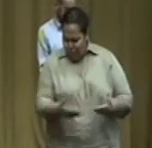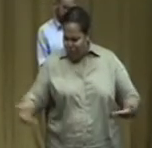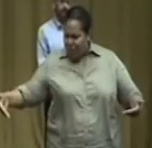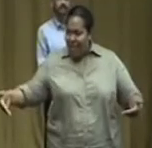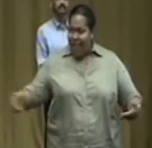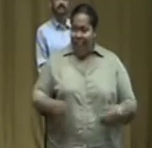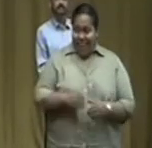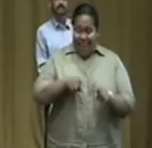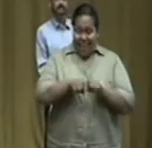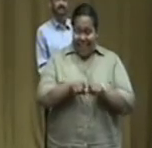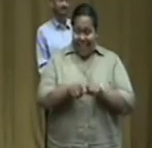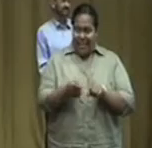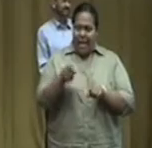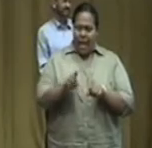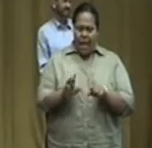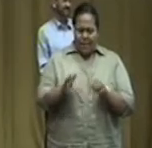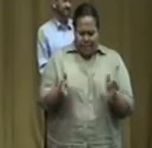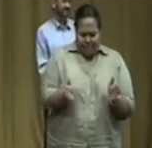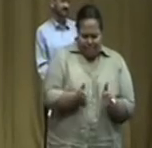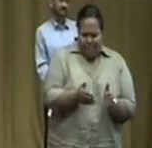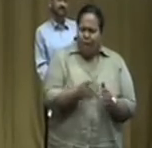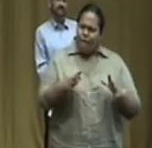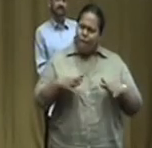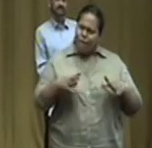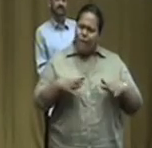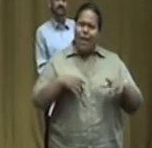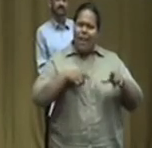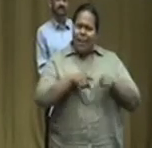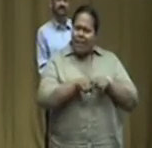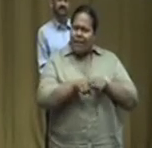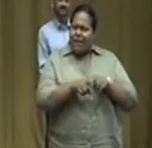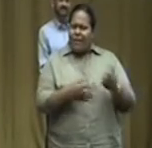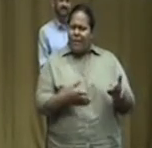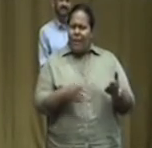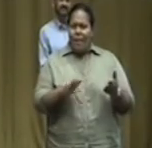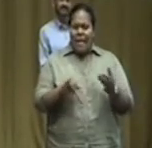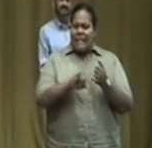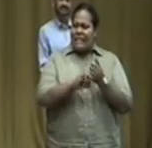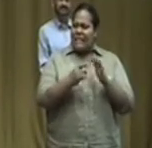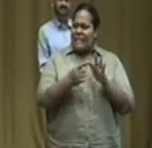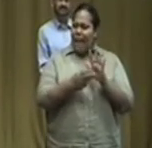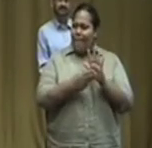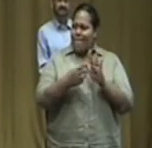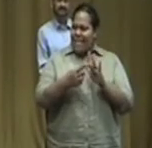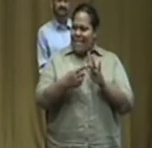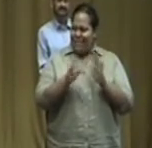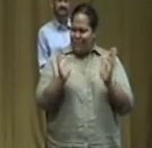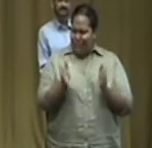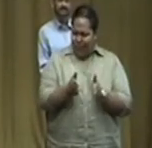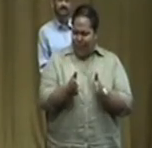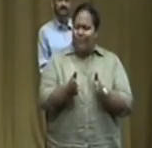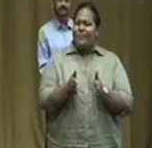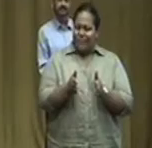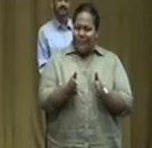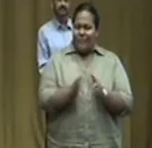and semi-free-range learning, and maybe the semi bit is the bit that I am asking